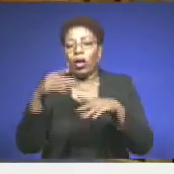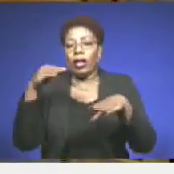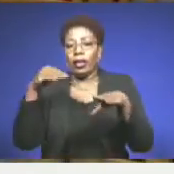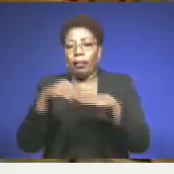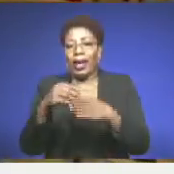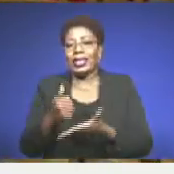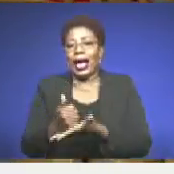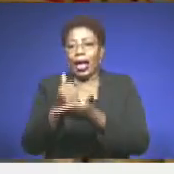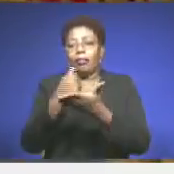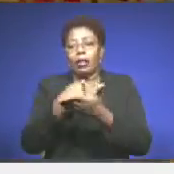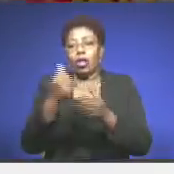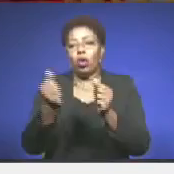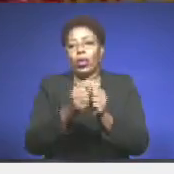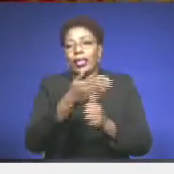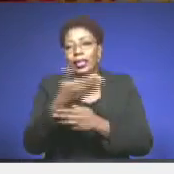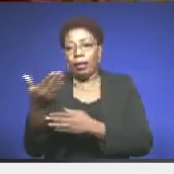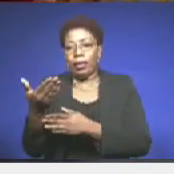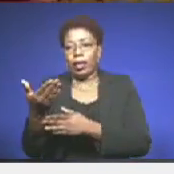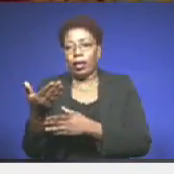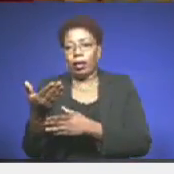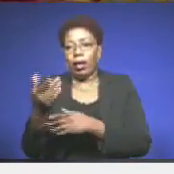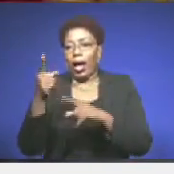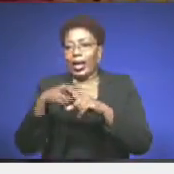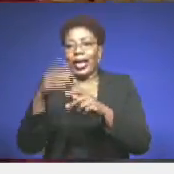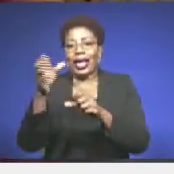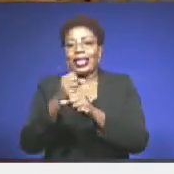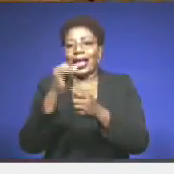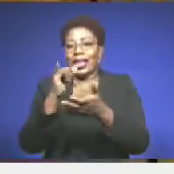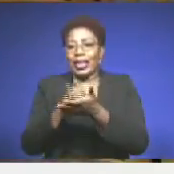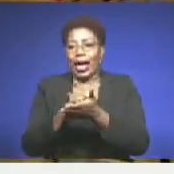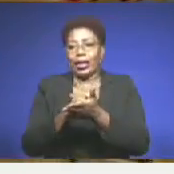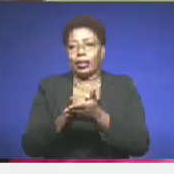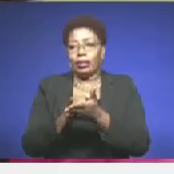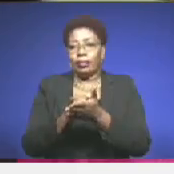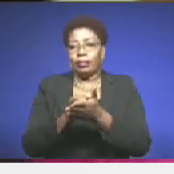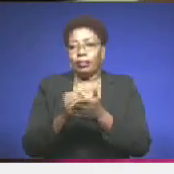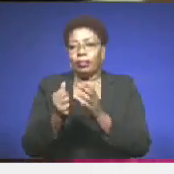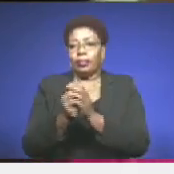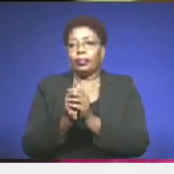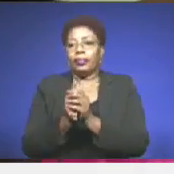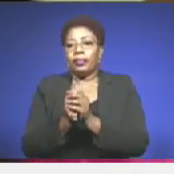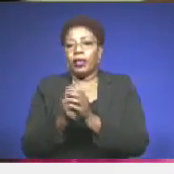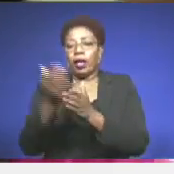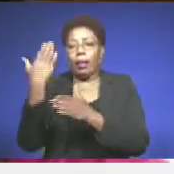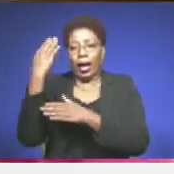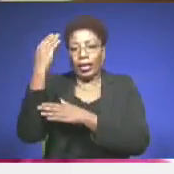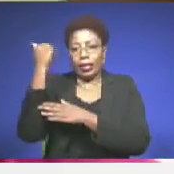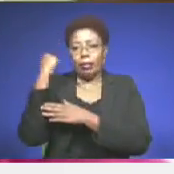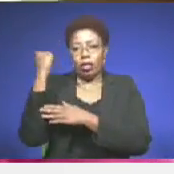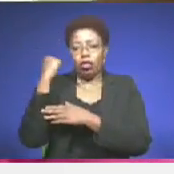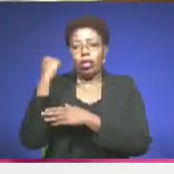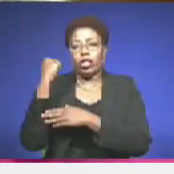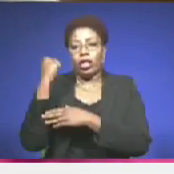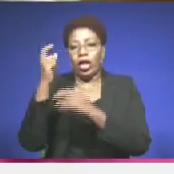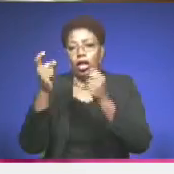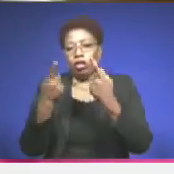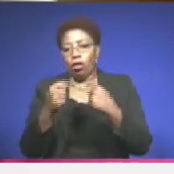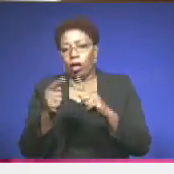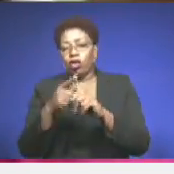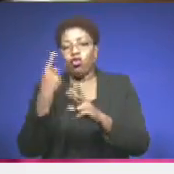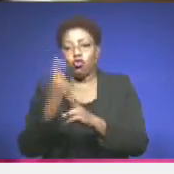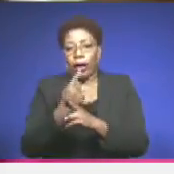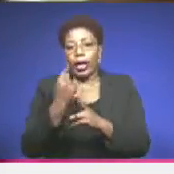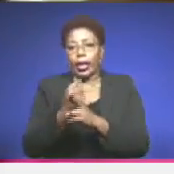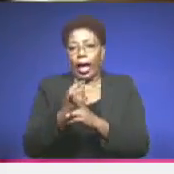to help me with something, I can't get that. It doesn't make any sense. Now, the former administration had attempted to